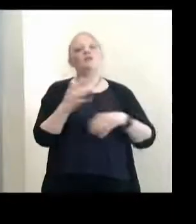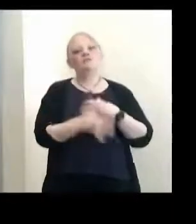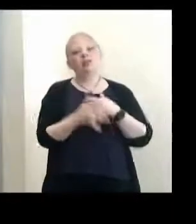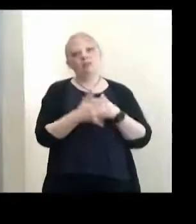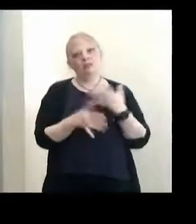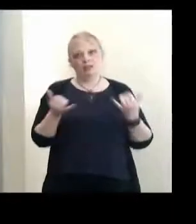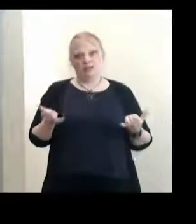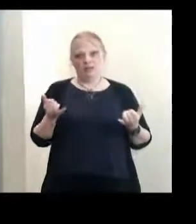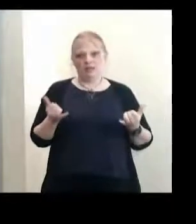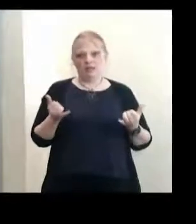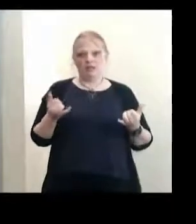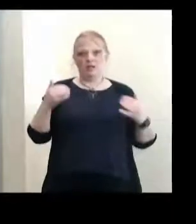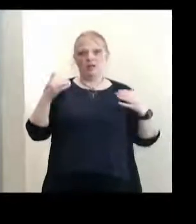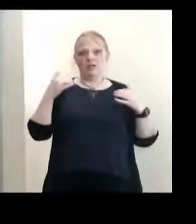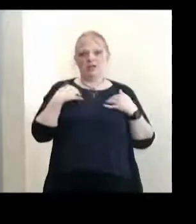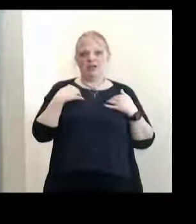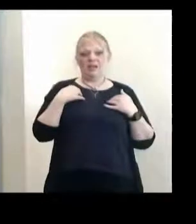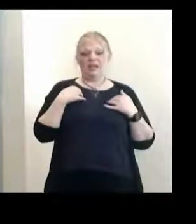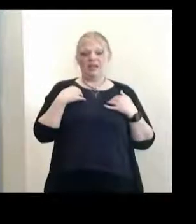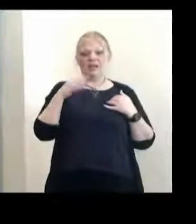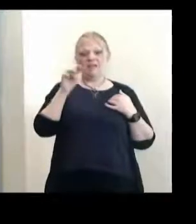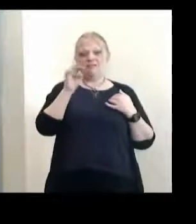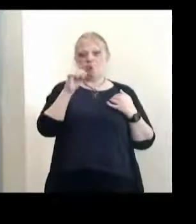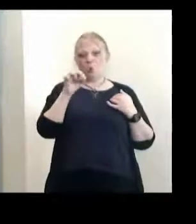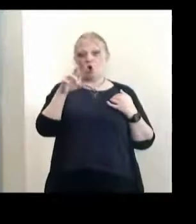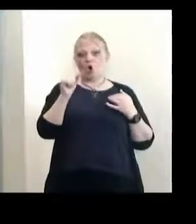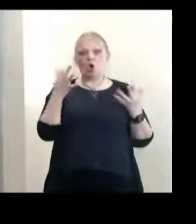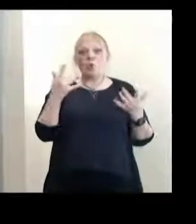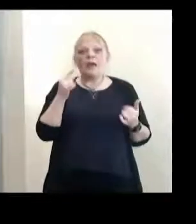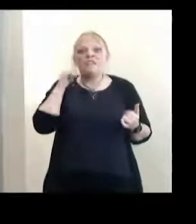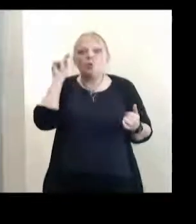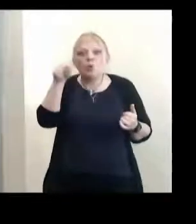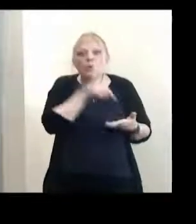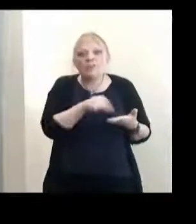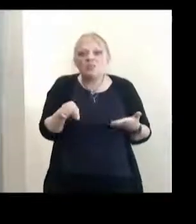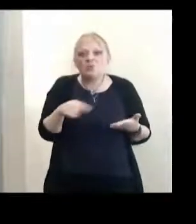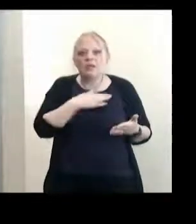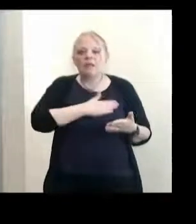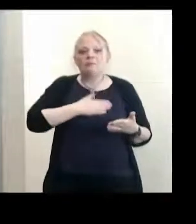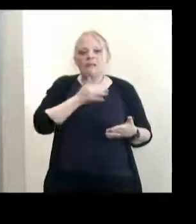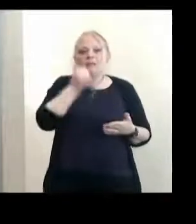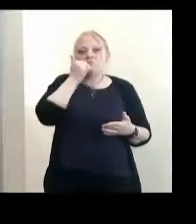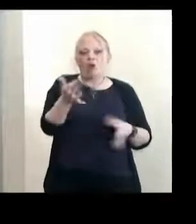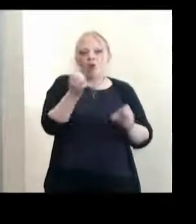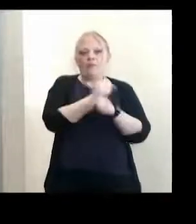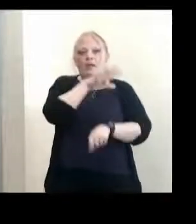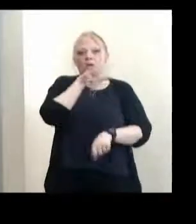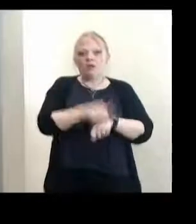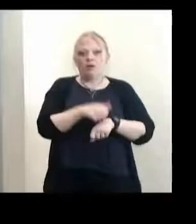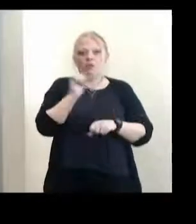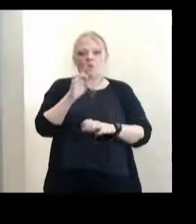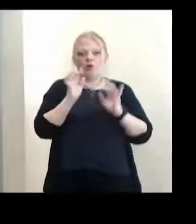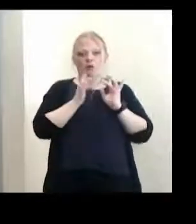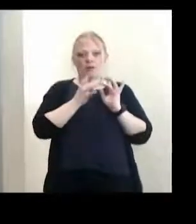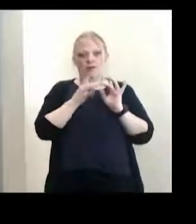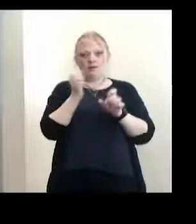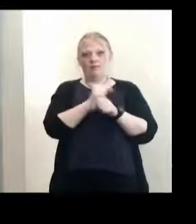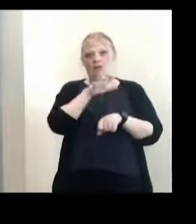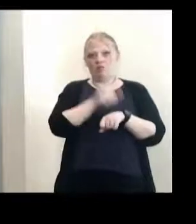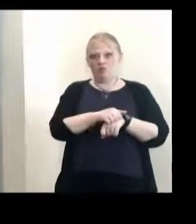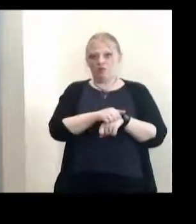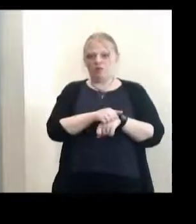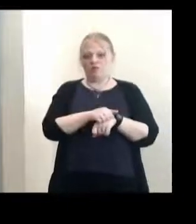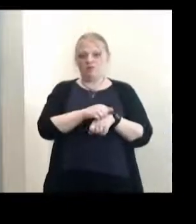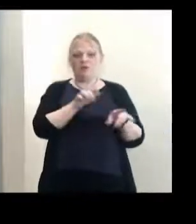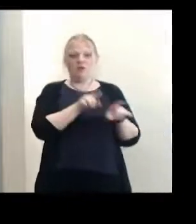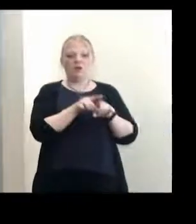is a dose of Moderna waiting for you this week. So please call and make an appointment, or go online and make an appointment.